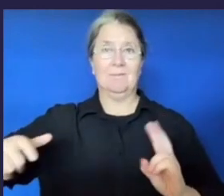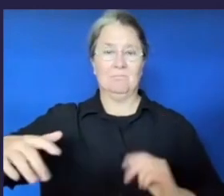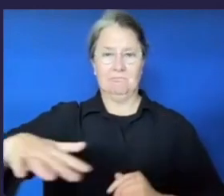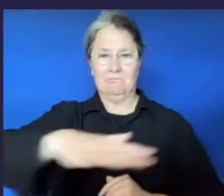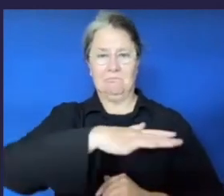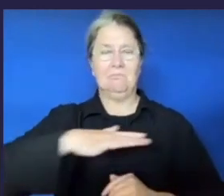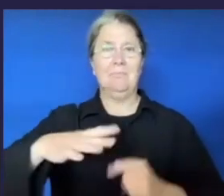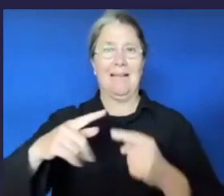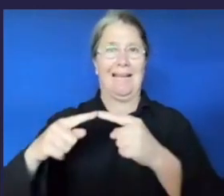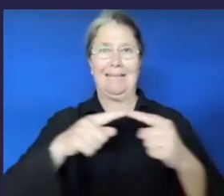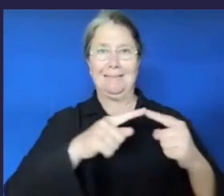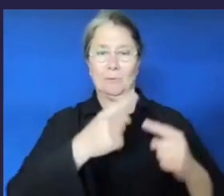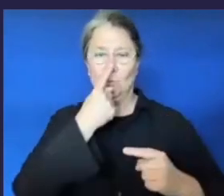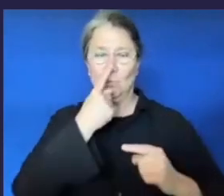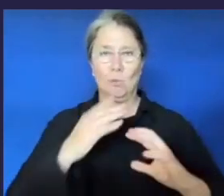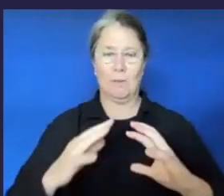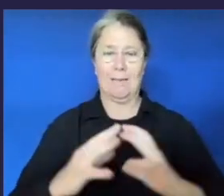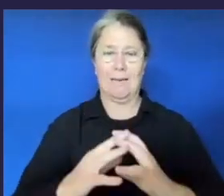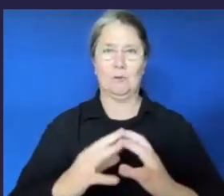Belonging Matters, talks that matter.